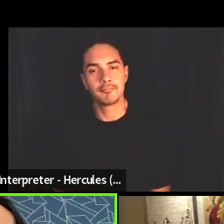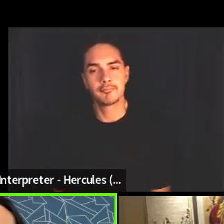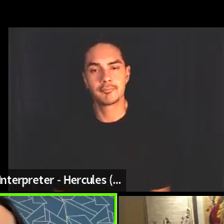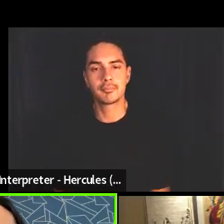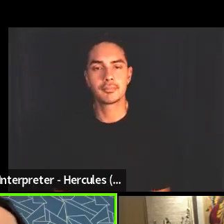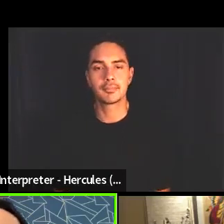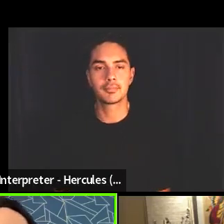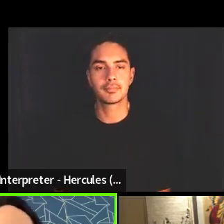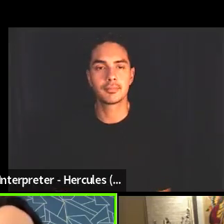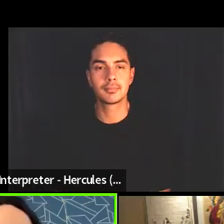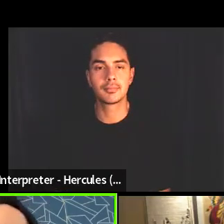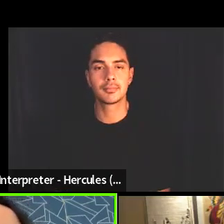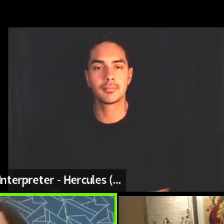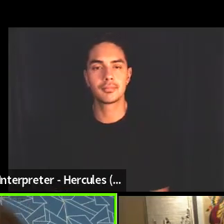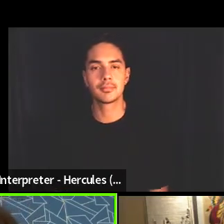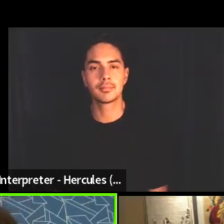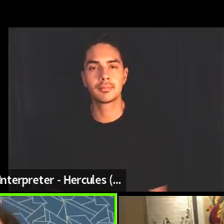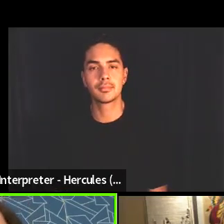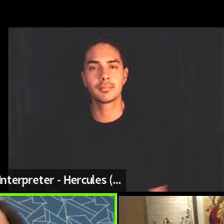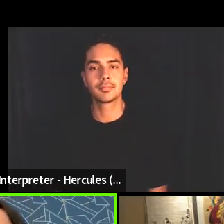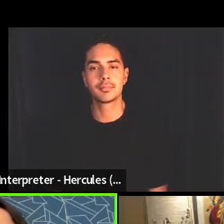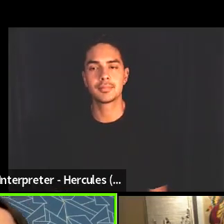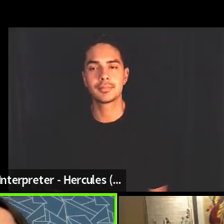yeah. And I think, like,